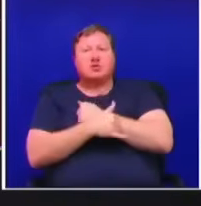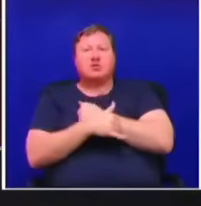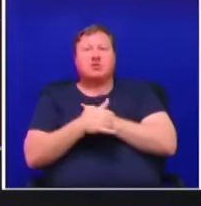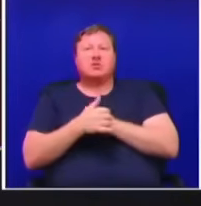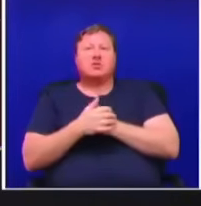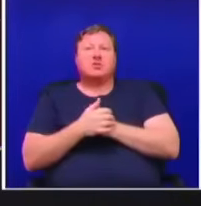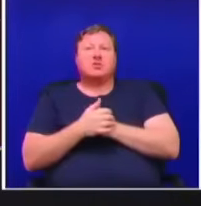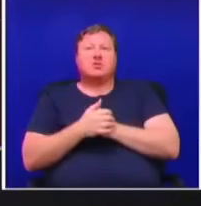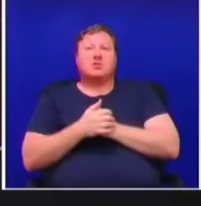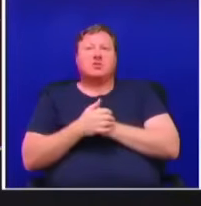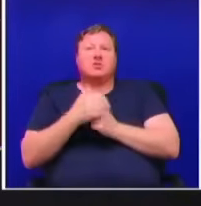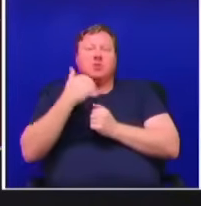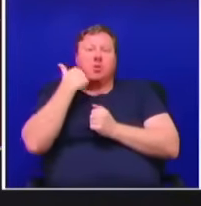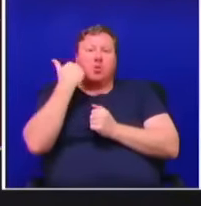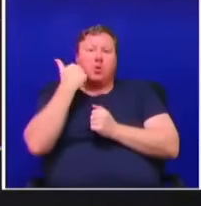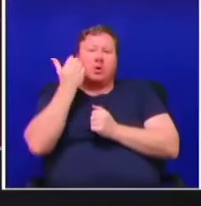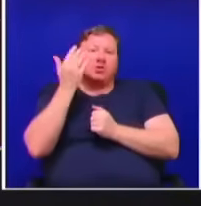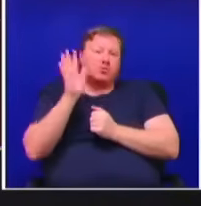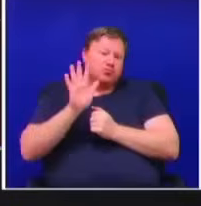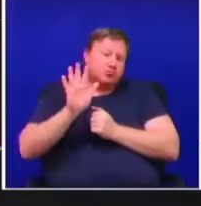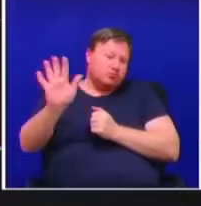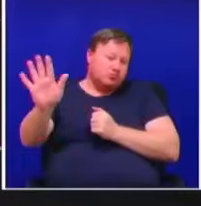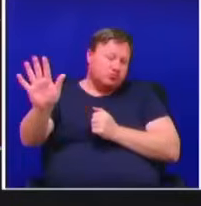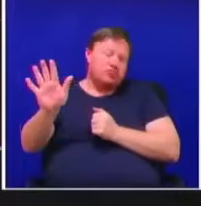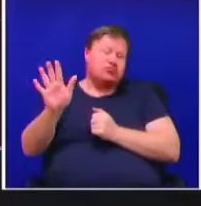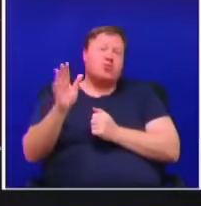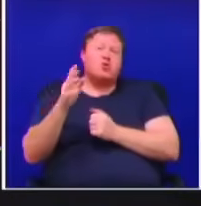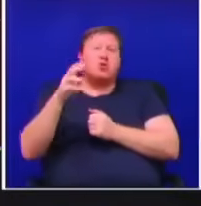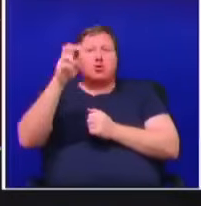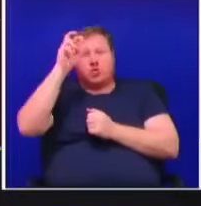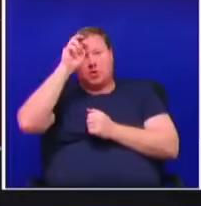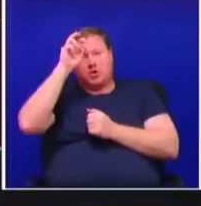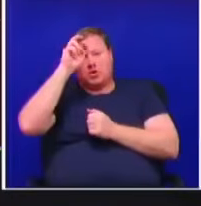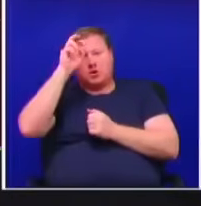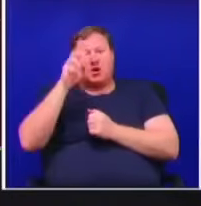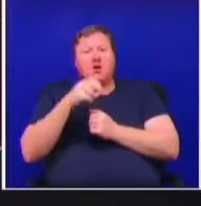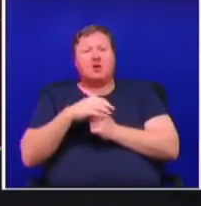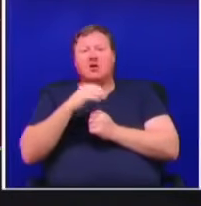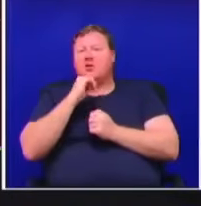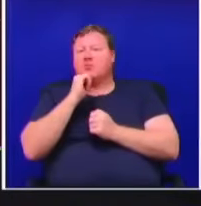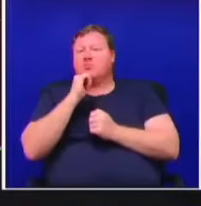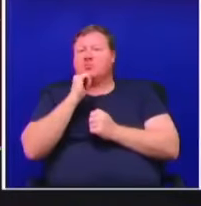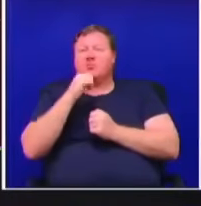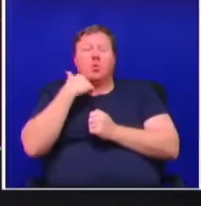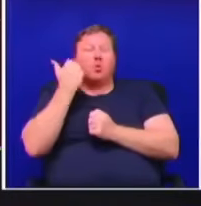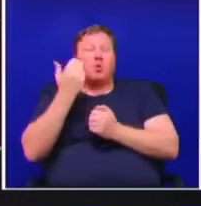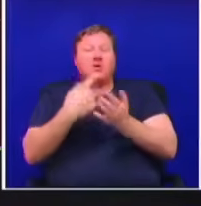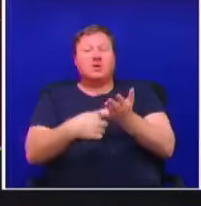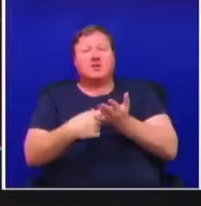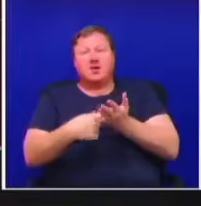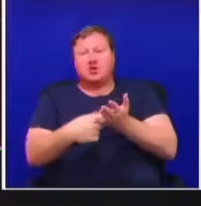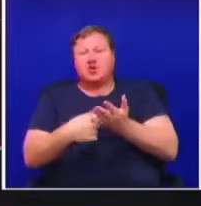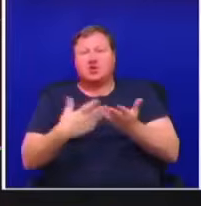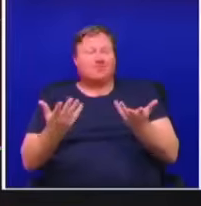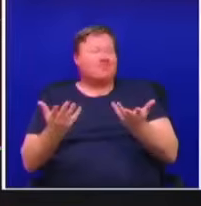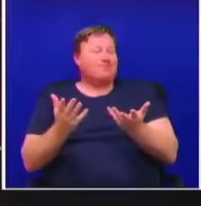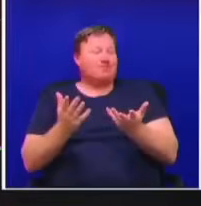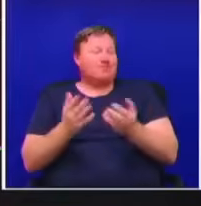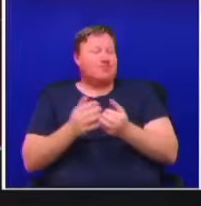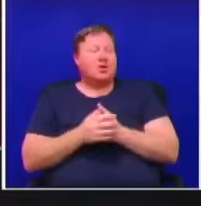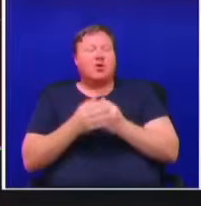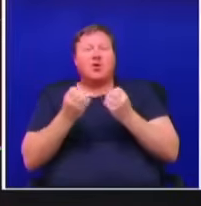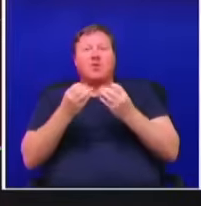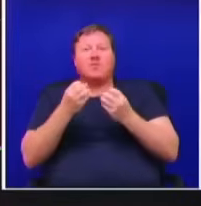shun Russia, to boycott Russia, and never want to have any discussions with them. And we've often